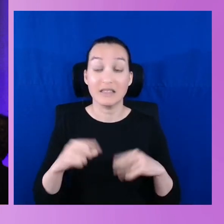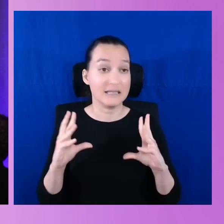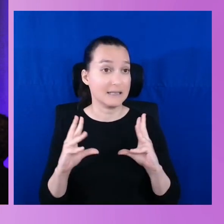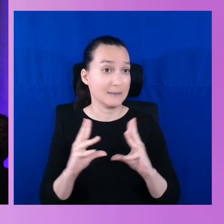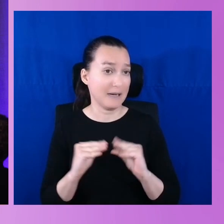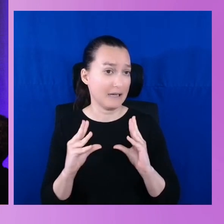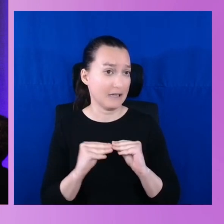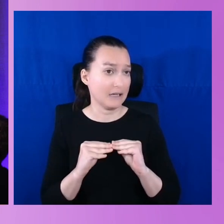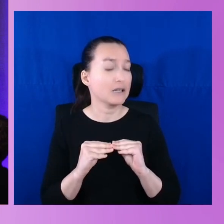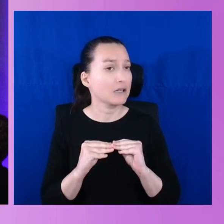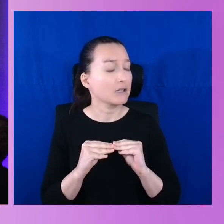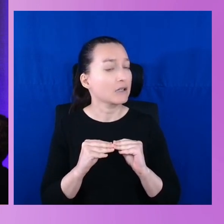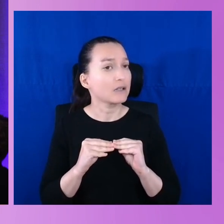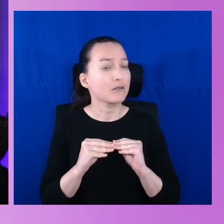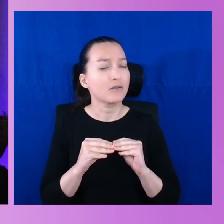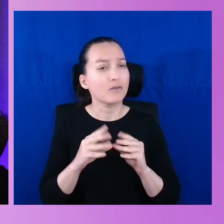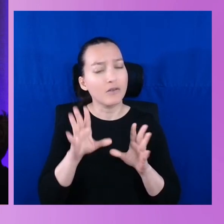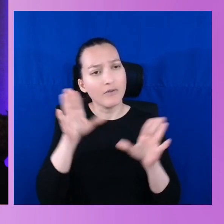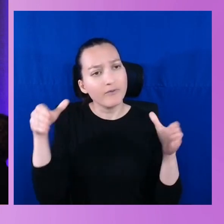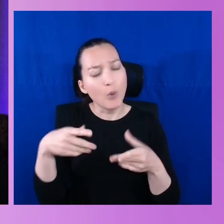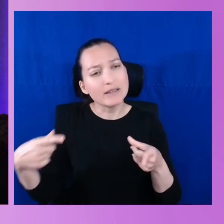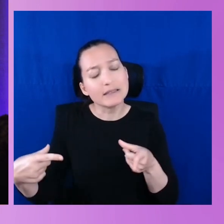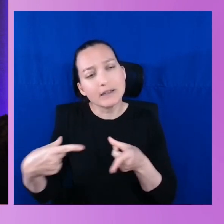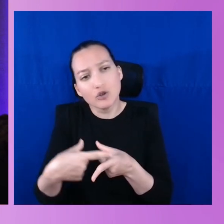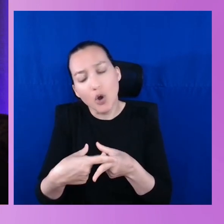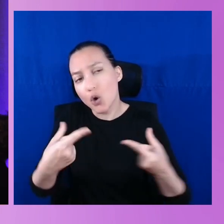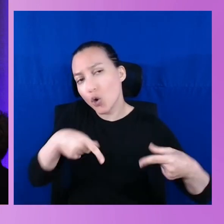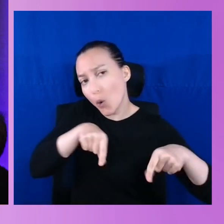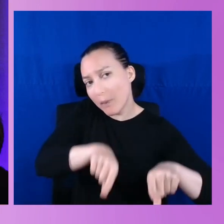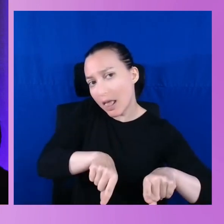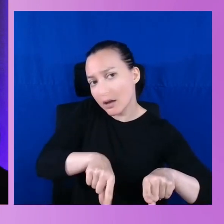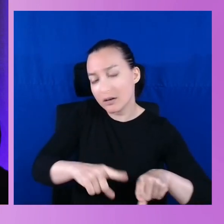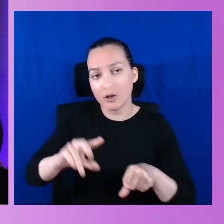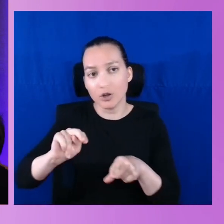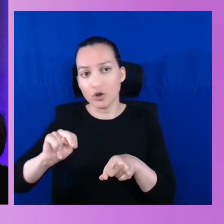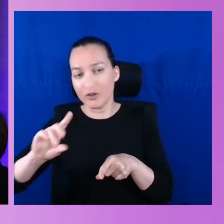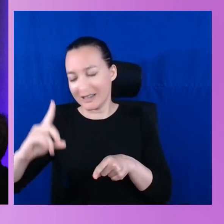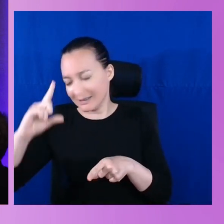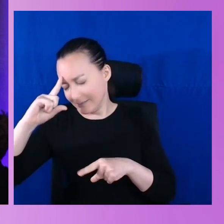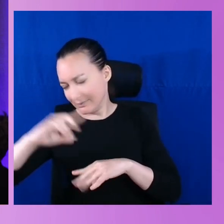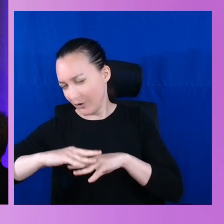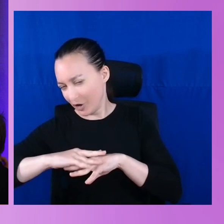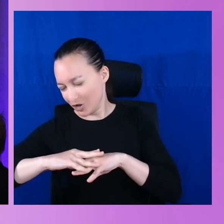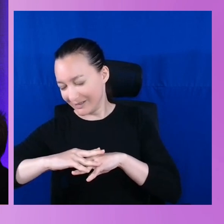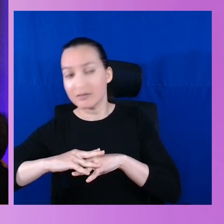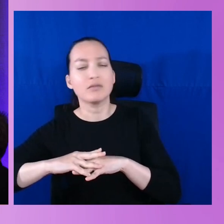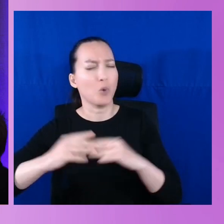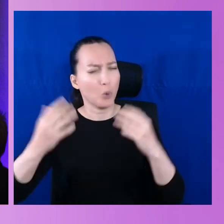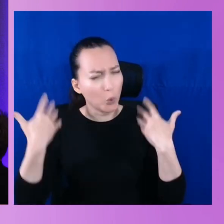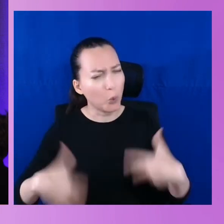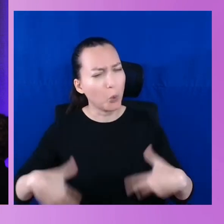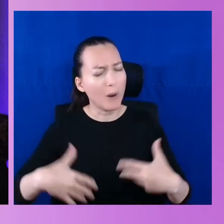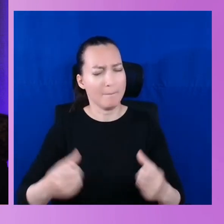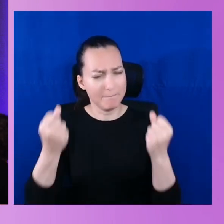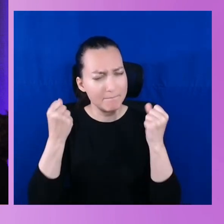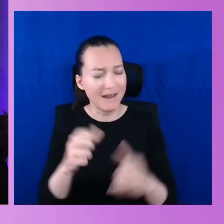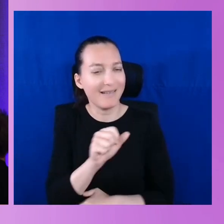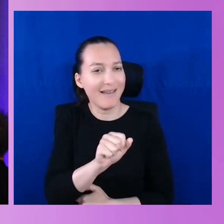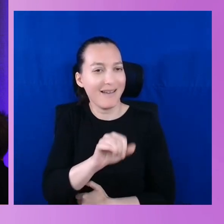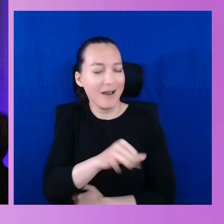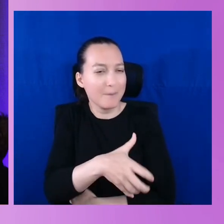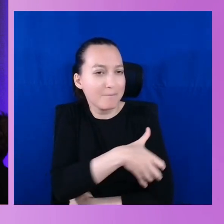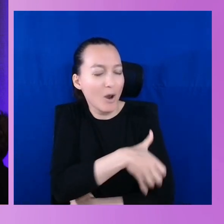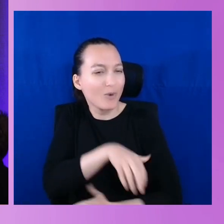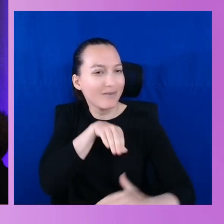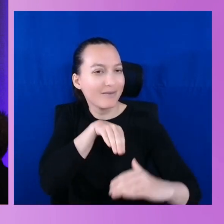focused on the intersection between Copilot and neurodivergence, but certainly there are many more AI-powered